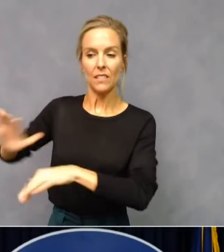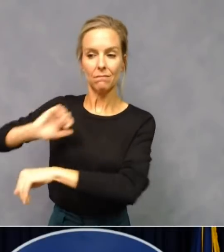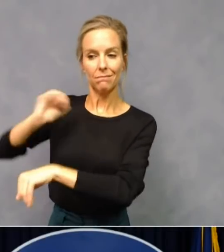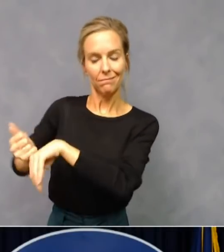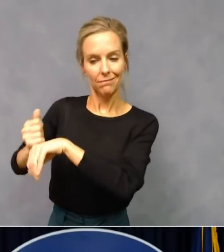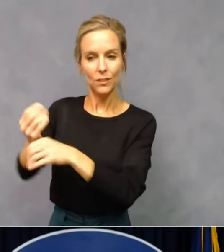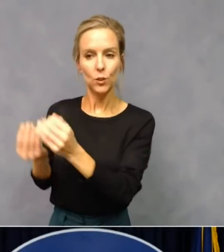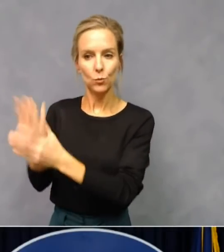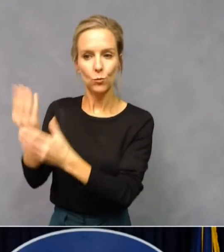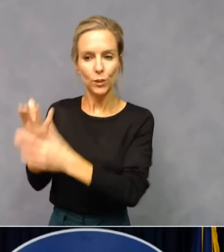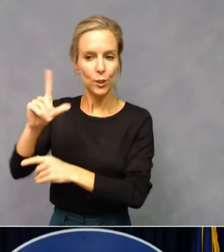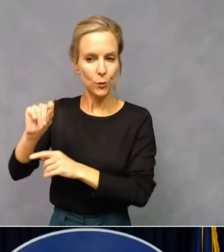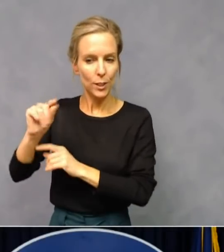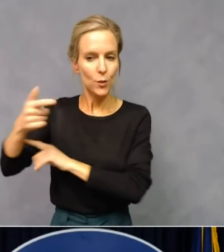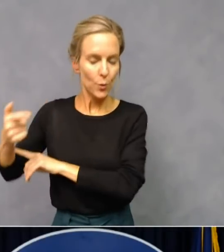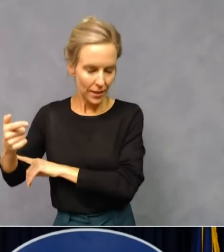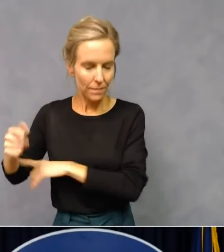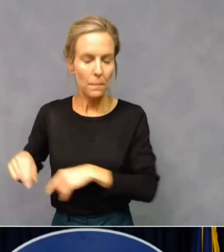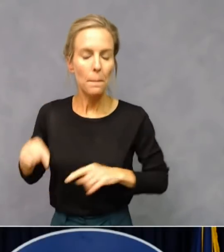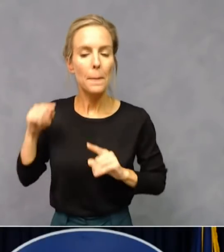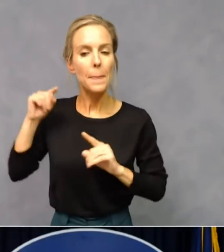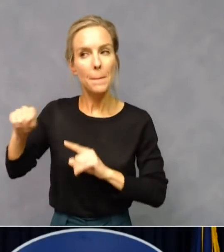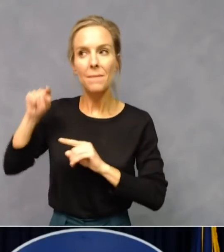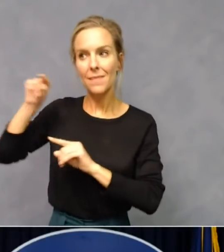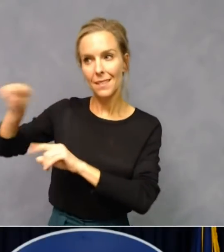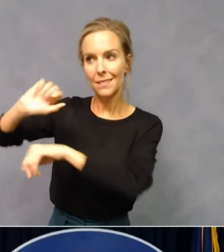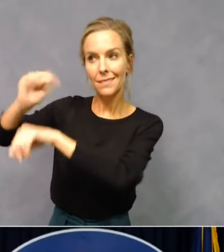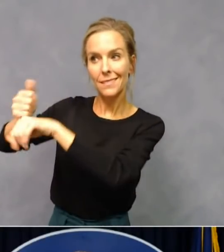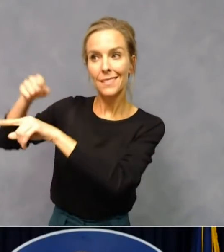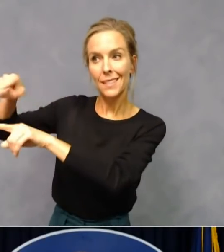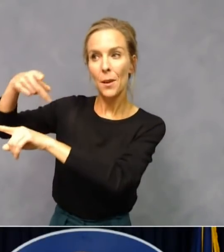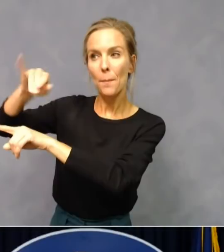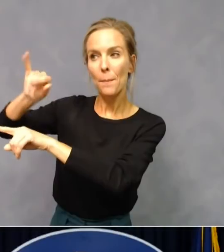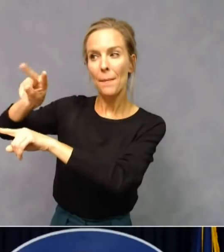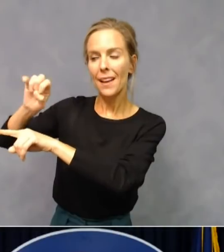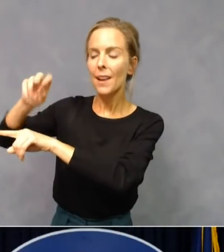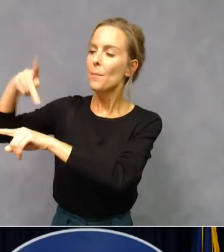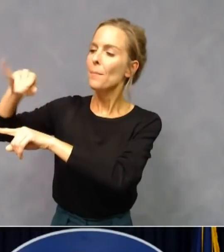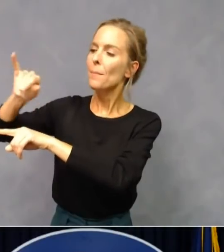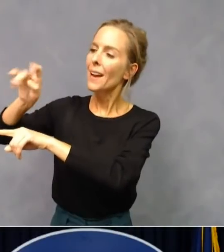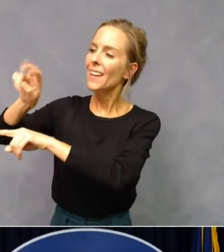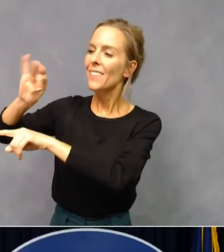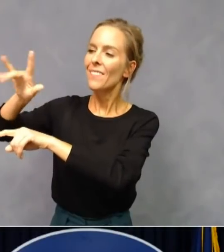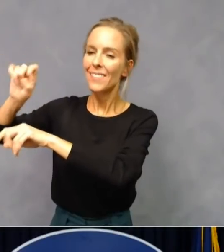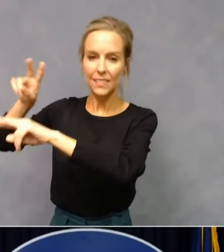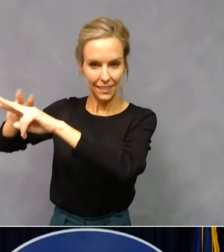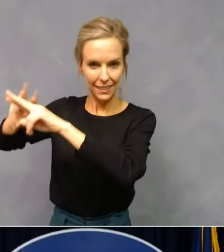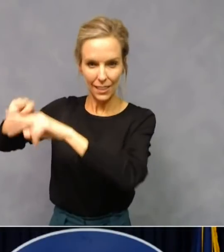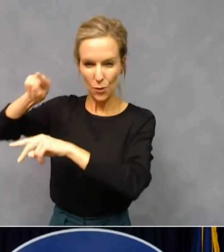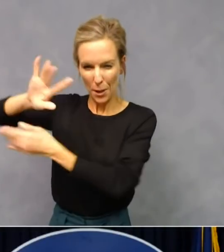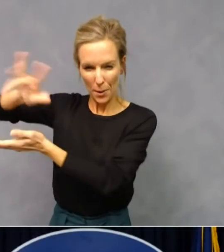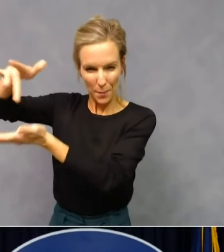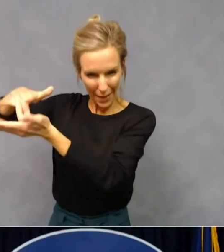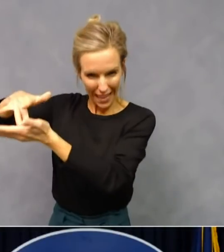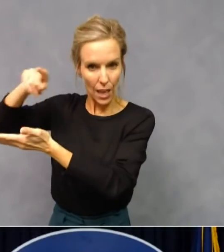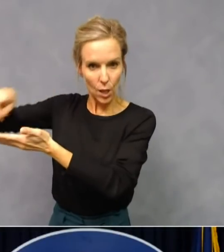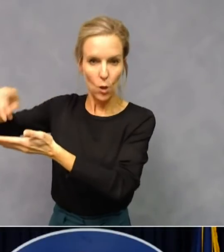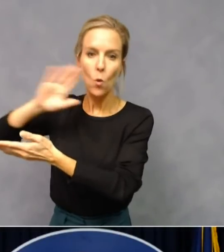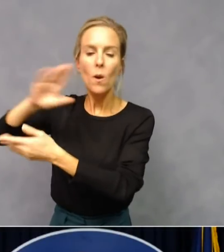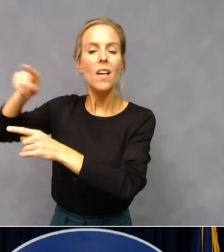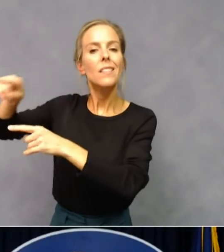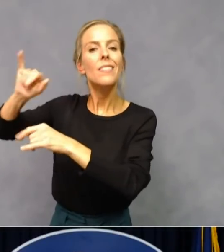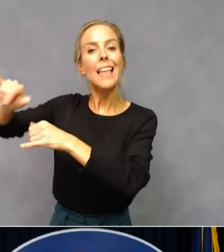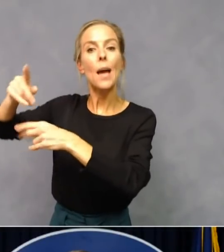2021. City of Pikeville has recently announced that Wright Concrete and Construction, Inc. of Pikeville will lease the building, which will serve as